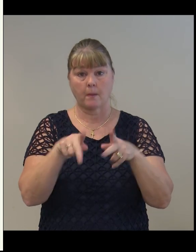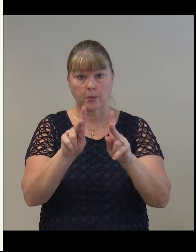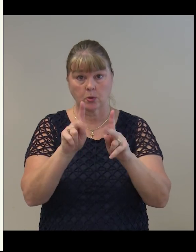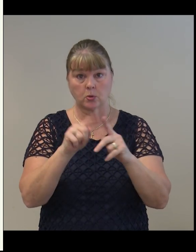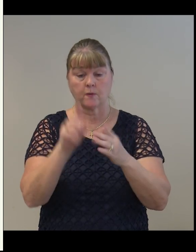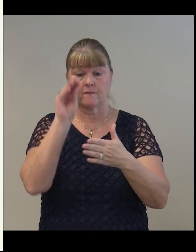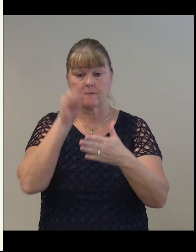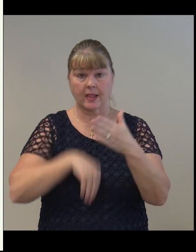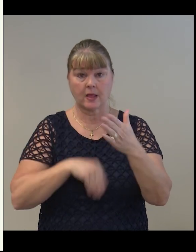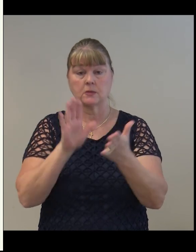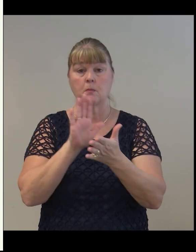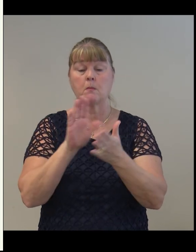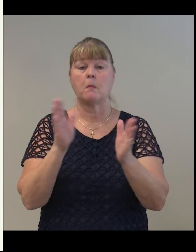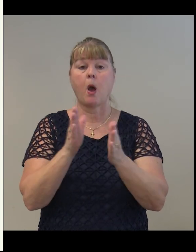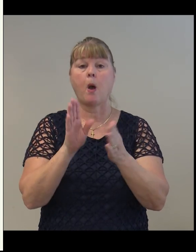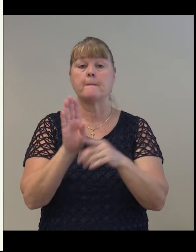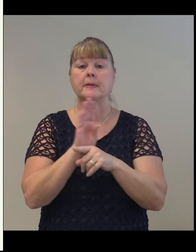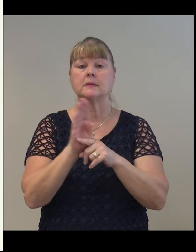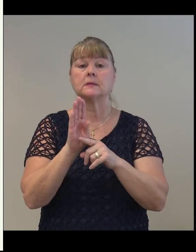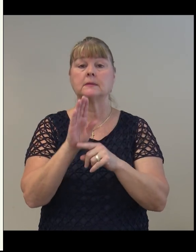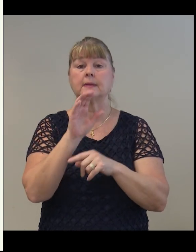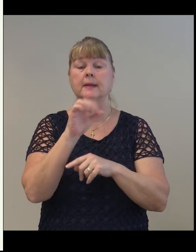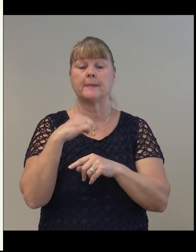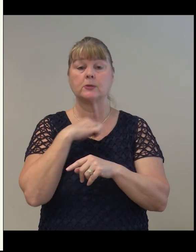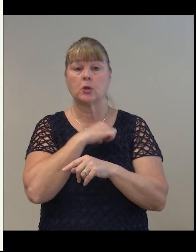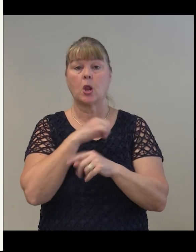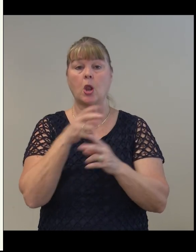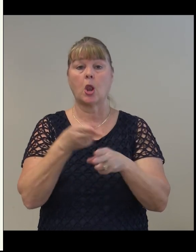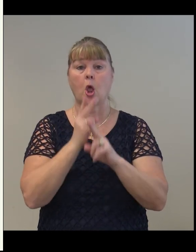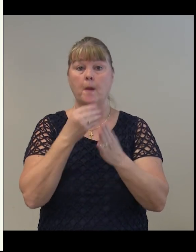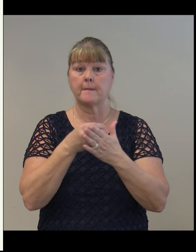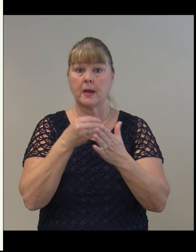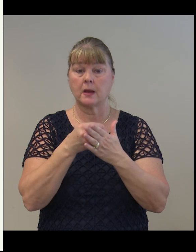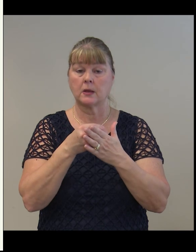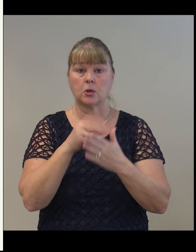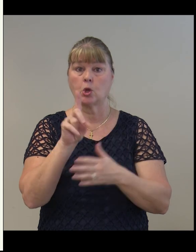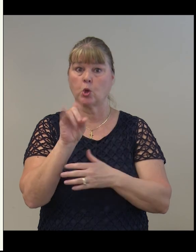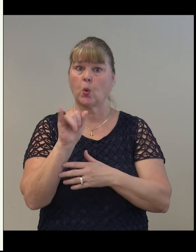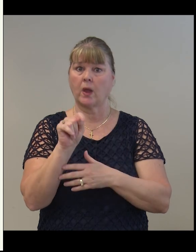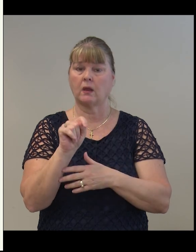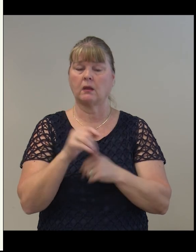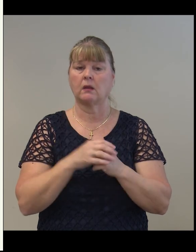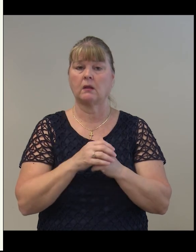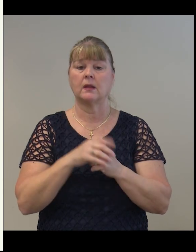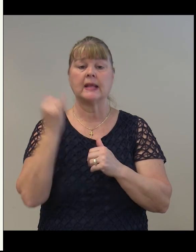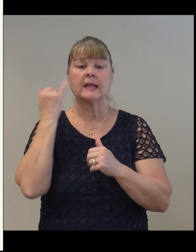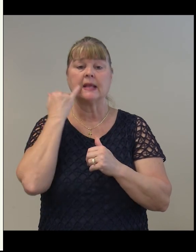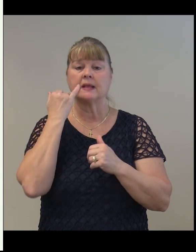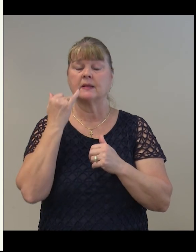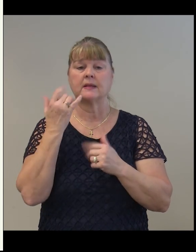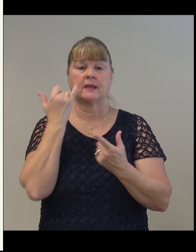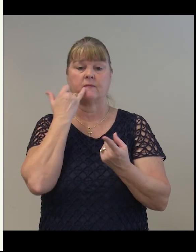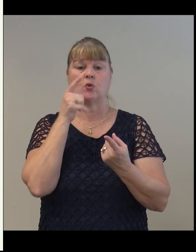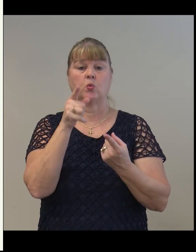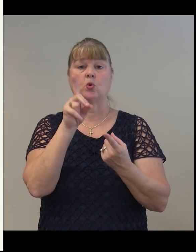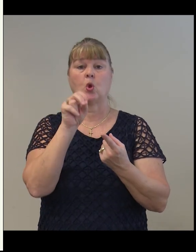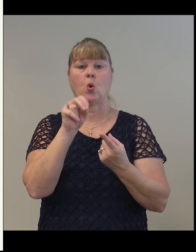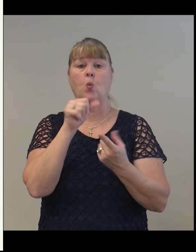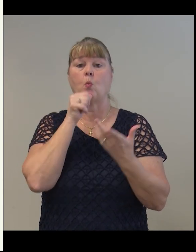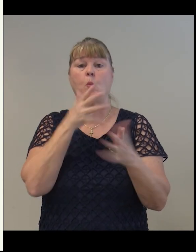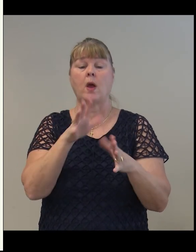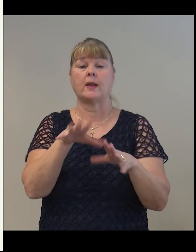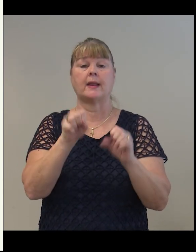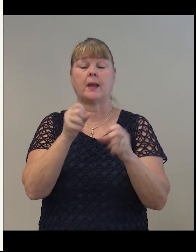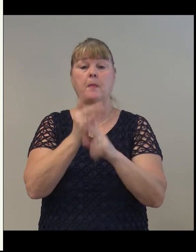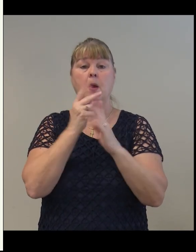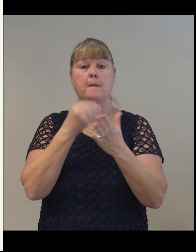the opportunity to fill out a Small Business Administration loan, you need to take them up on that offer. Even if you